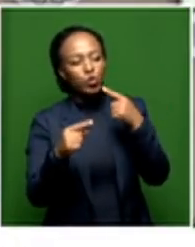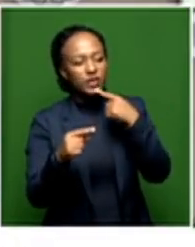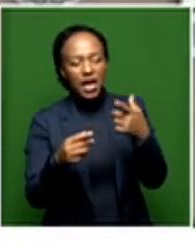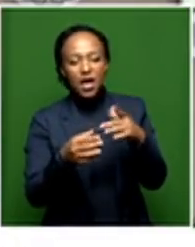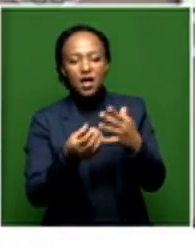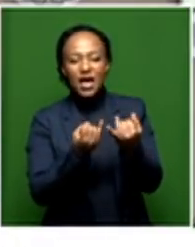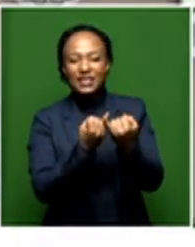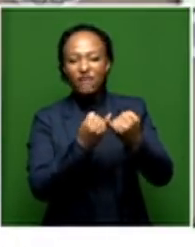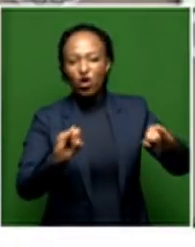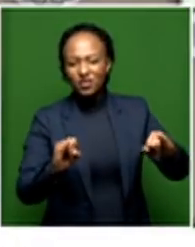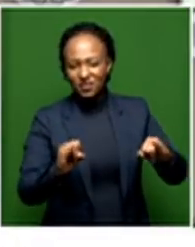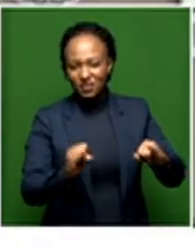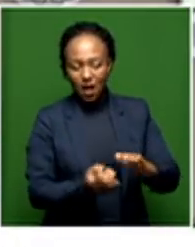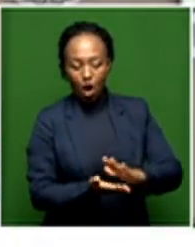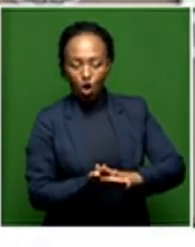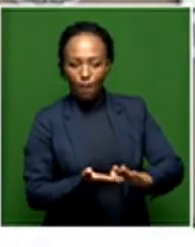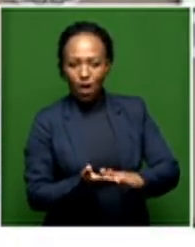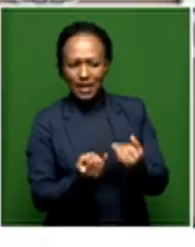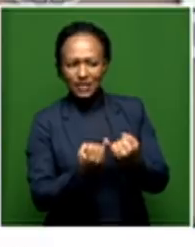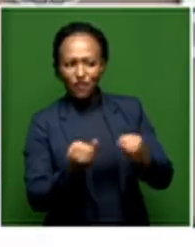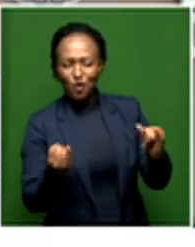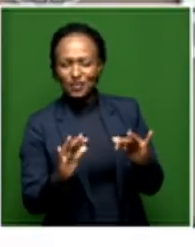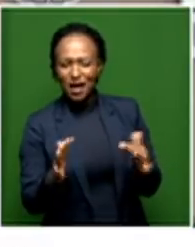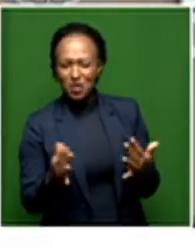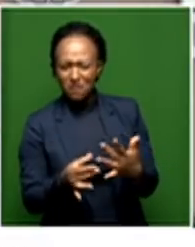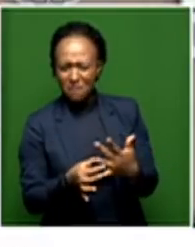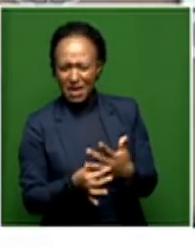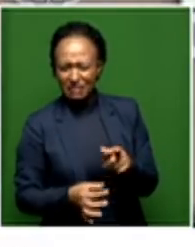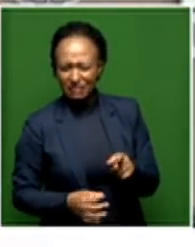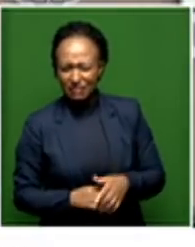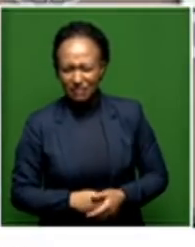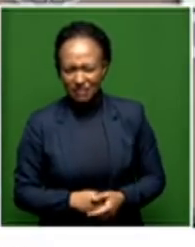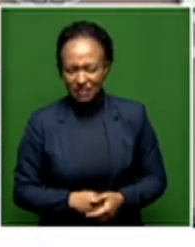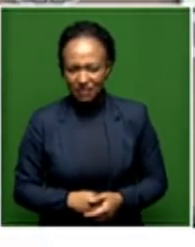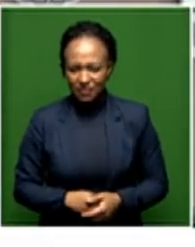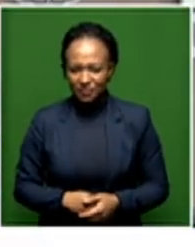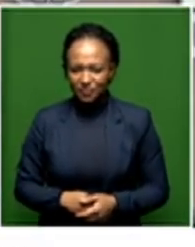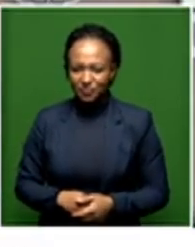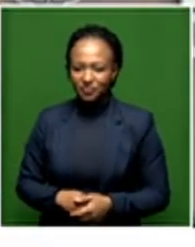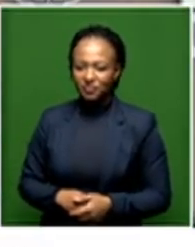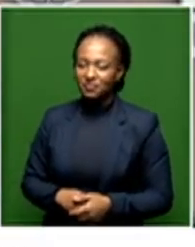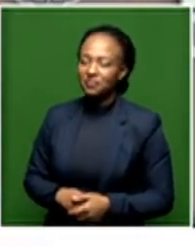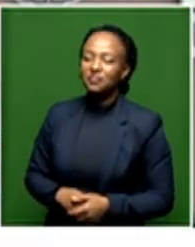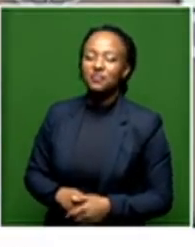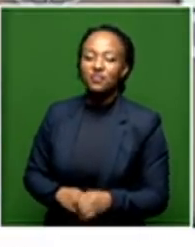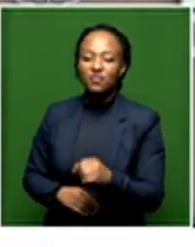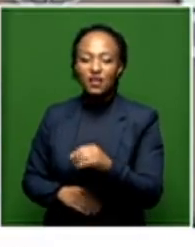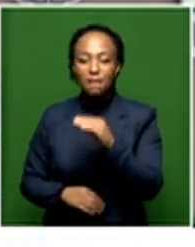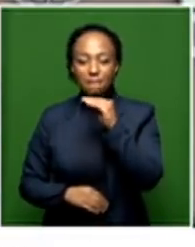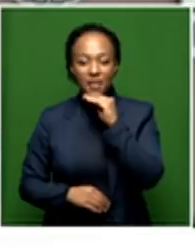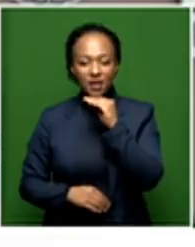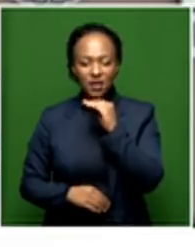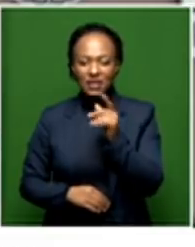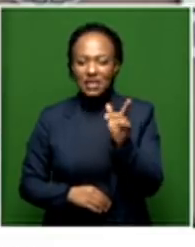be divorced, as it were, legally divorced? Oh, well, this is not one of those